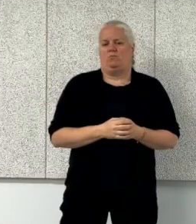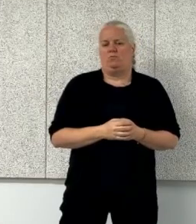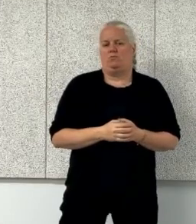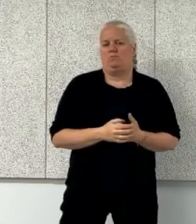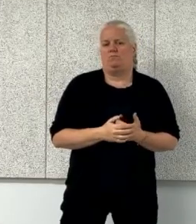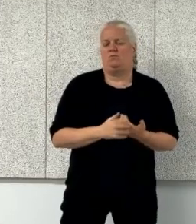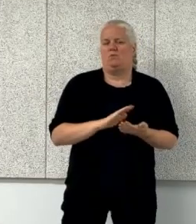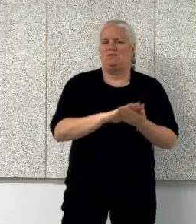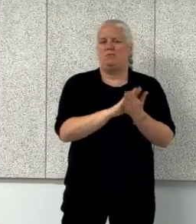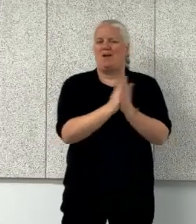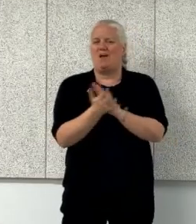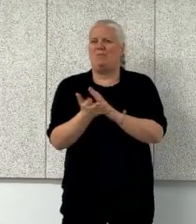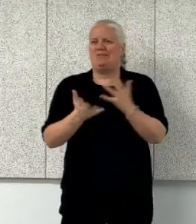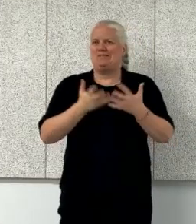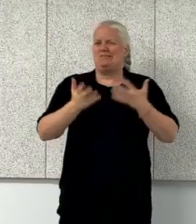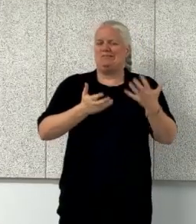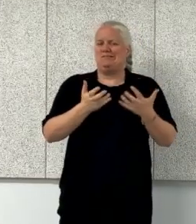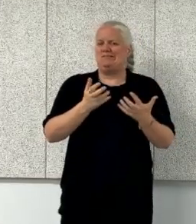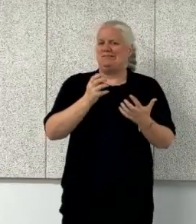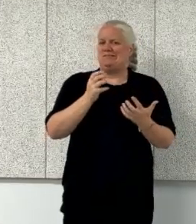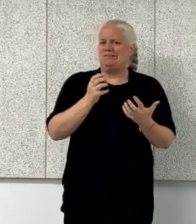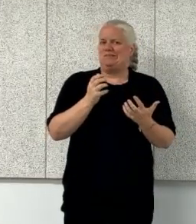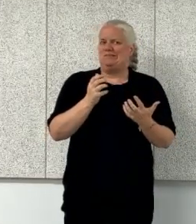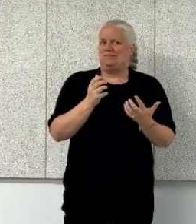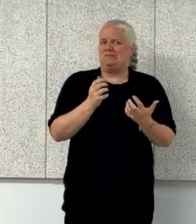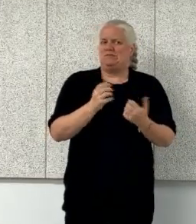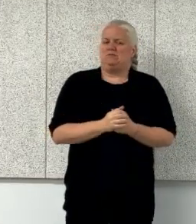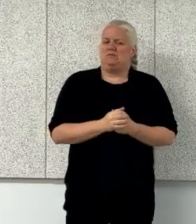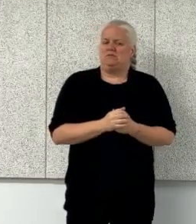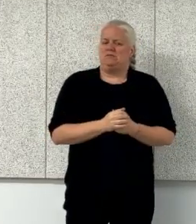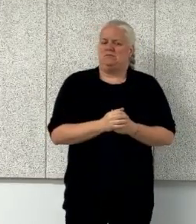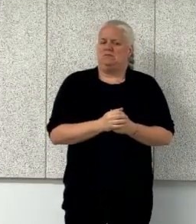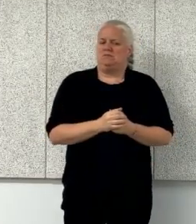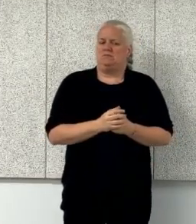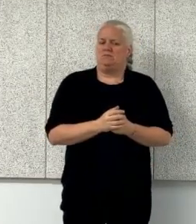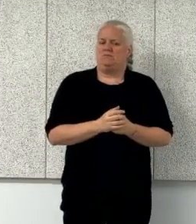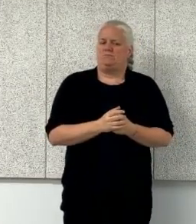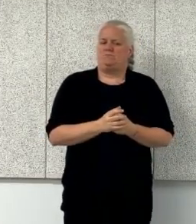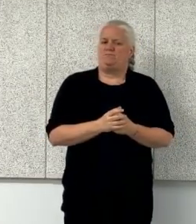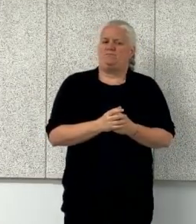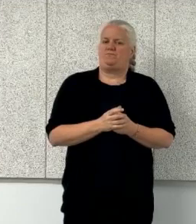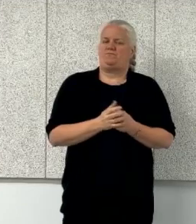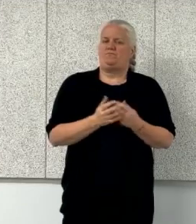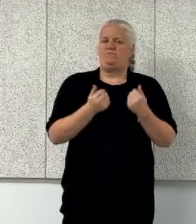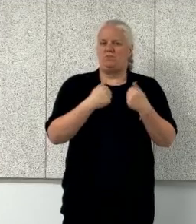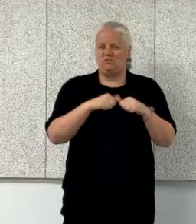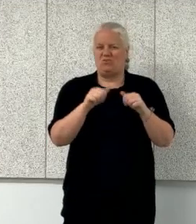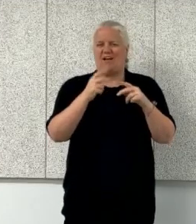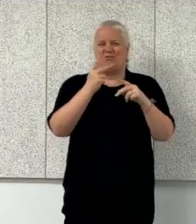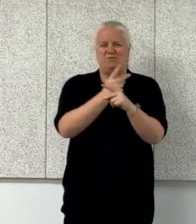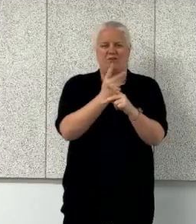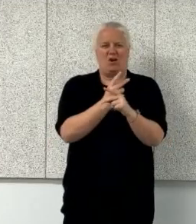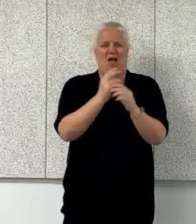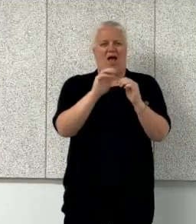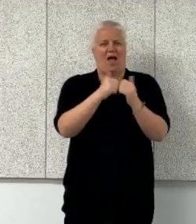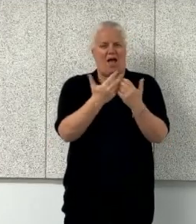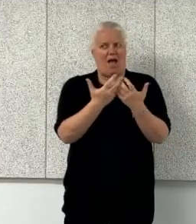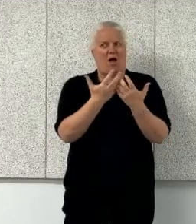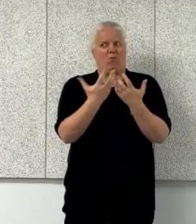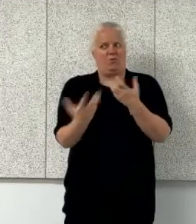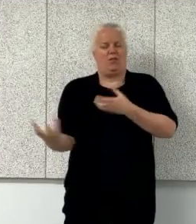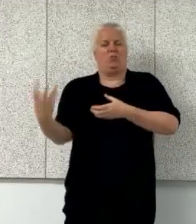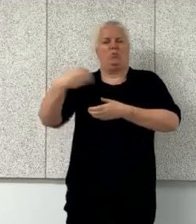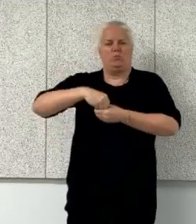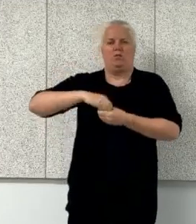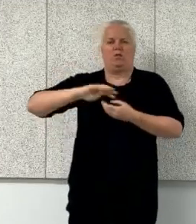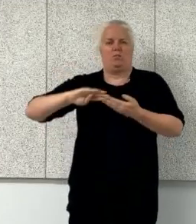a very, not so much uncomfortable, but we're trying to figure out how do we make it more inclusive of